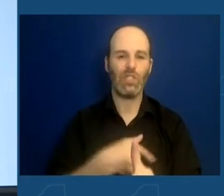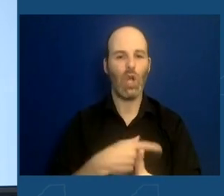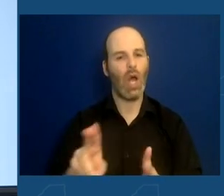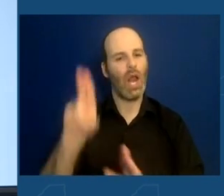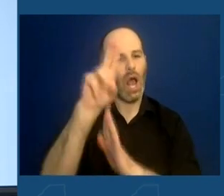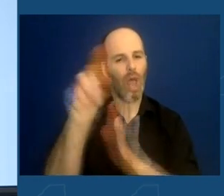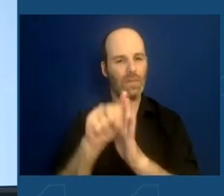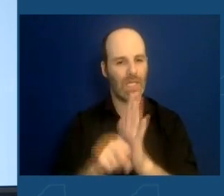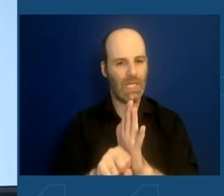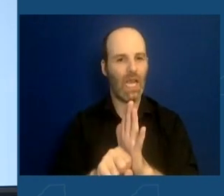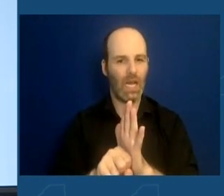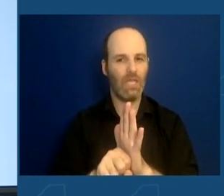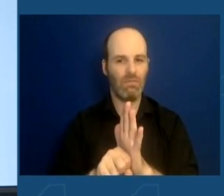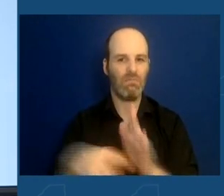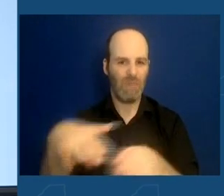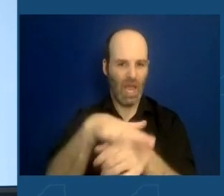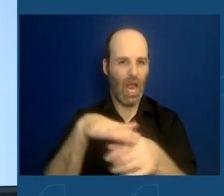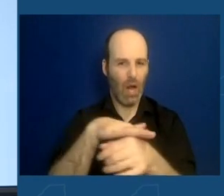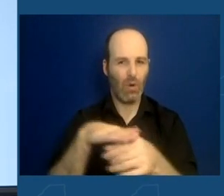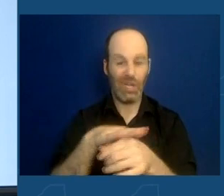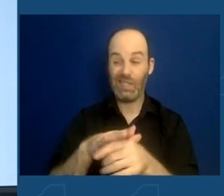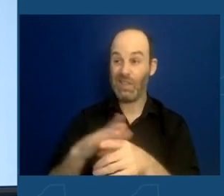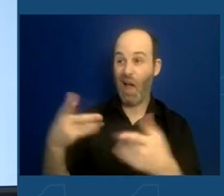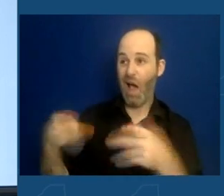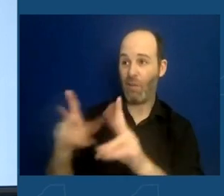an opportunity to get some state investment and try to